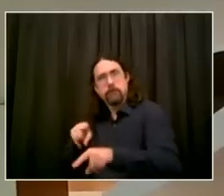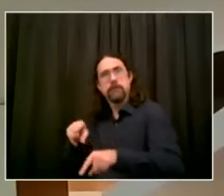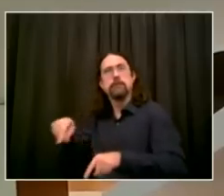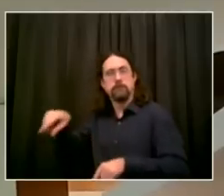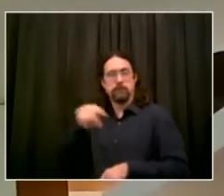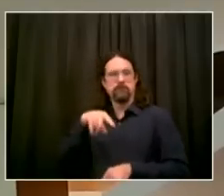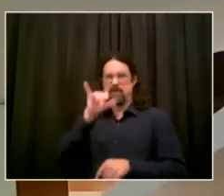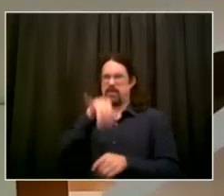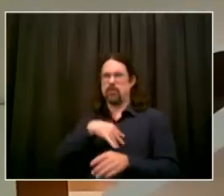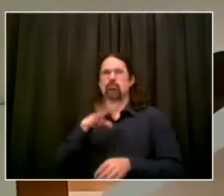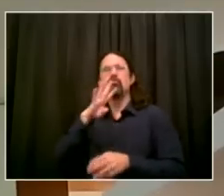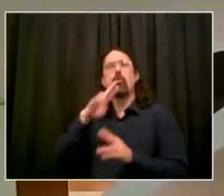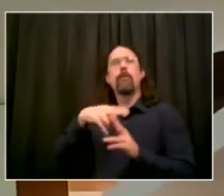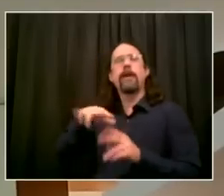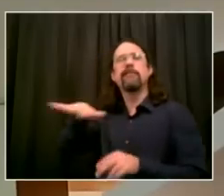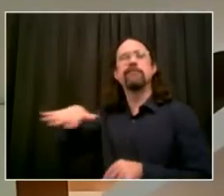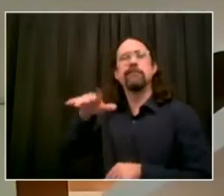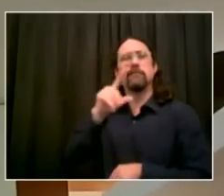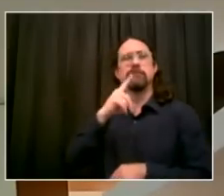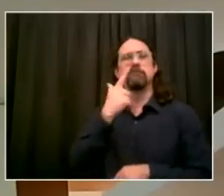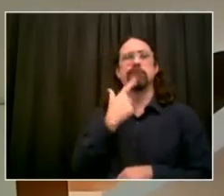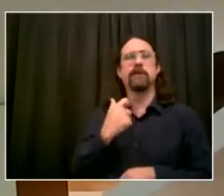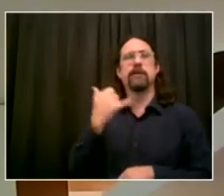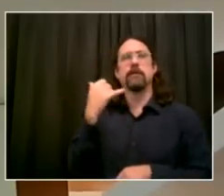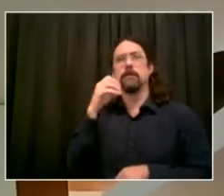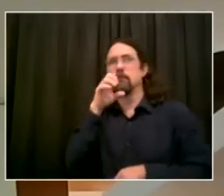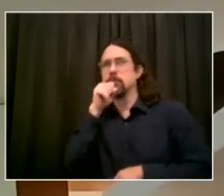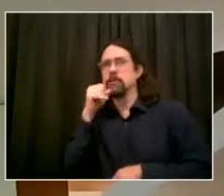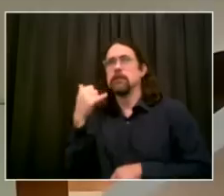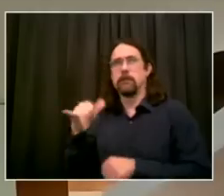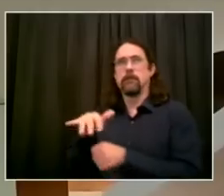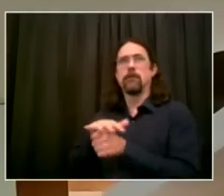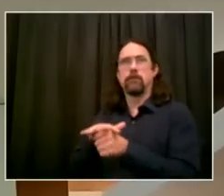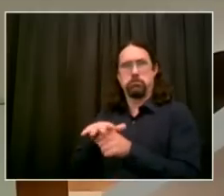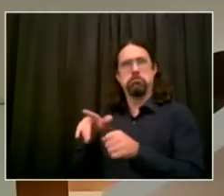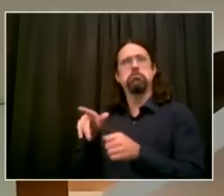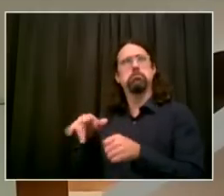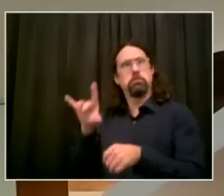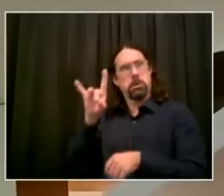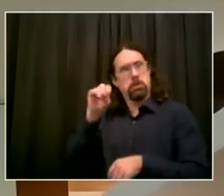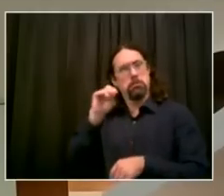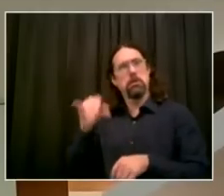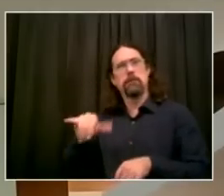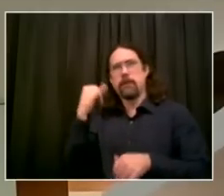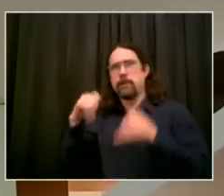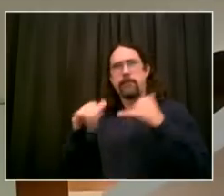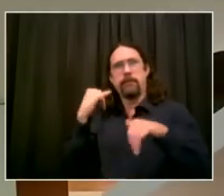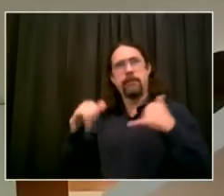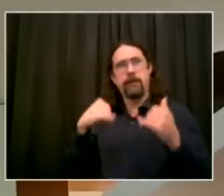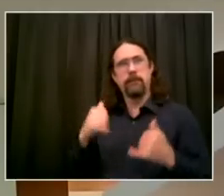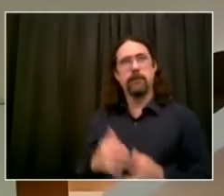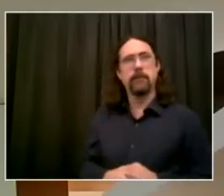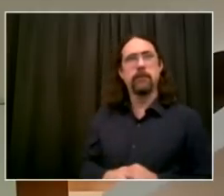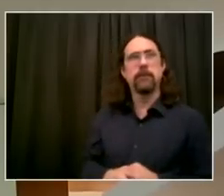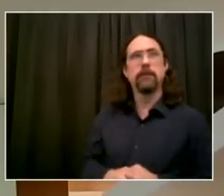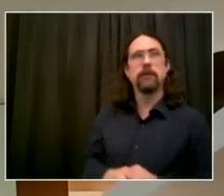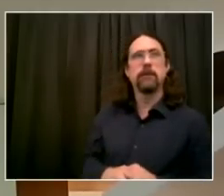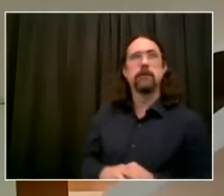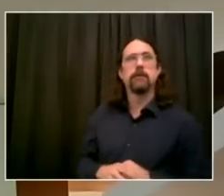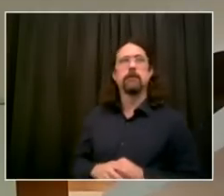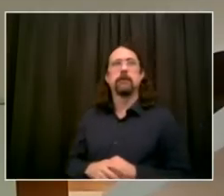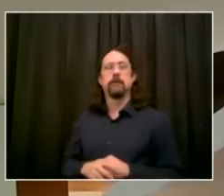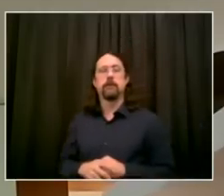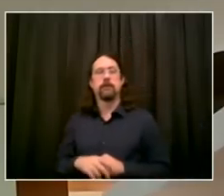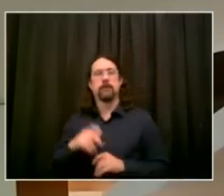every case that we talk to, everybody newly diagnosed with coronavirus. And they actually are more compliant, meaning they confirm more often